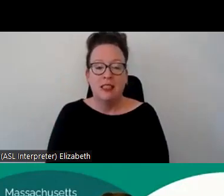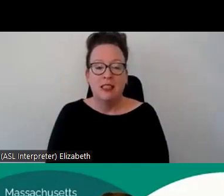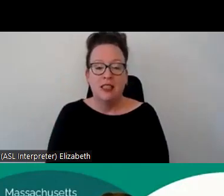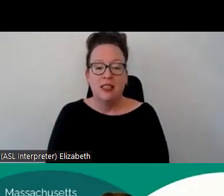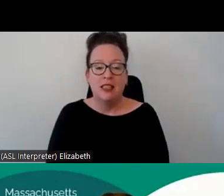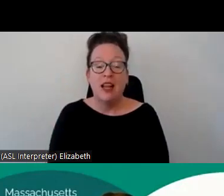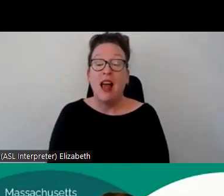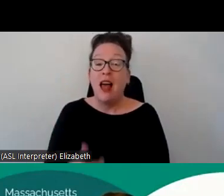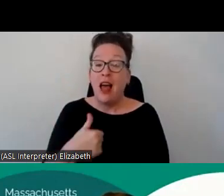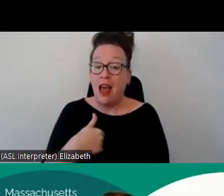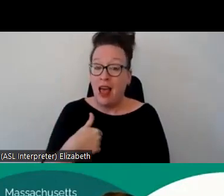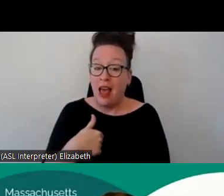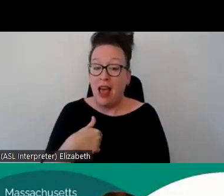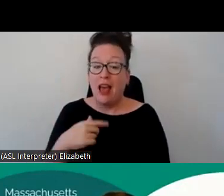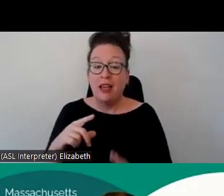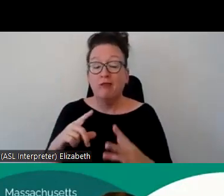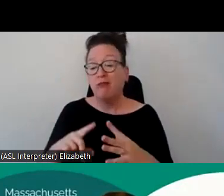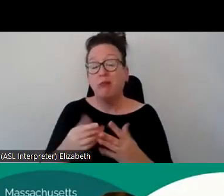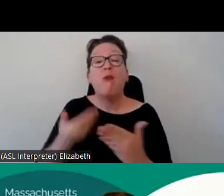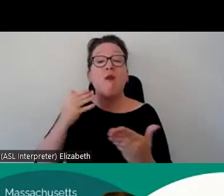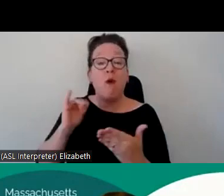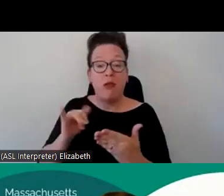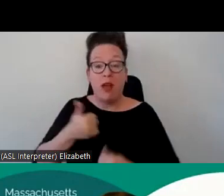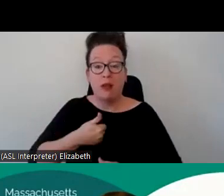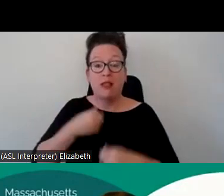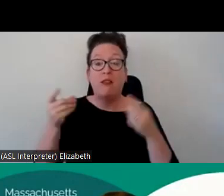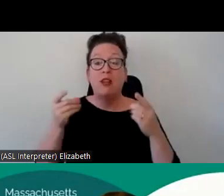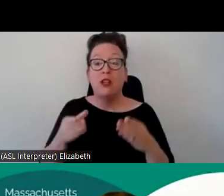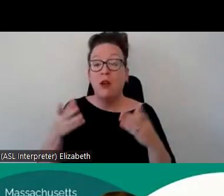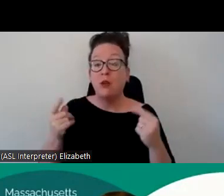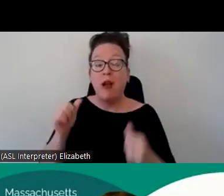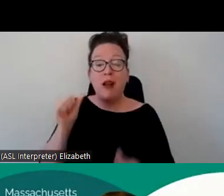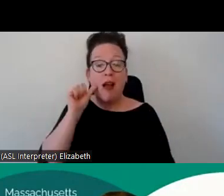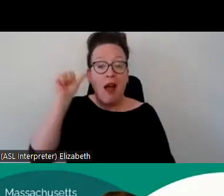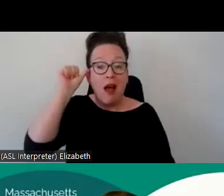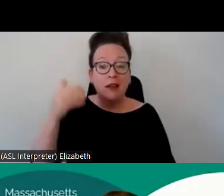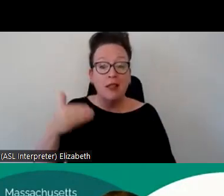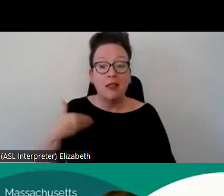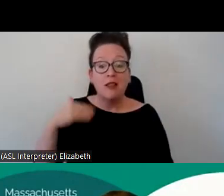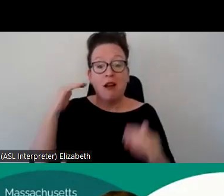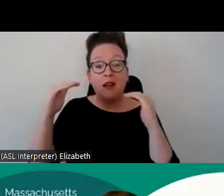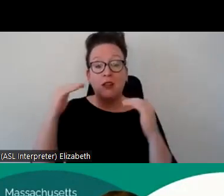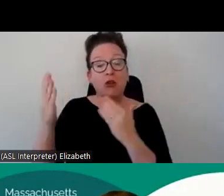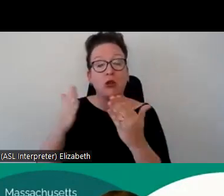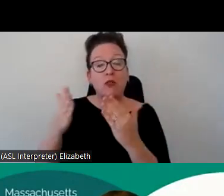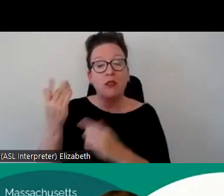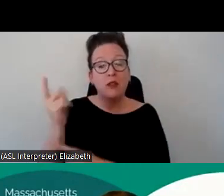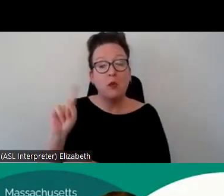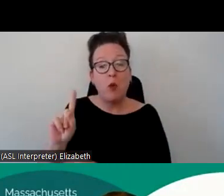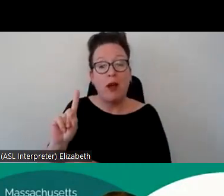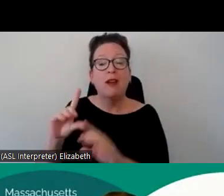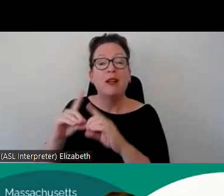I came on, and before that, I was the Director of Adolescent and Young Adult Services at the Department of Children and